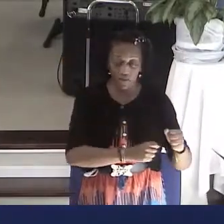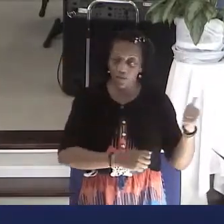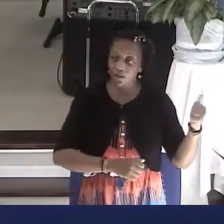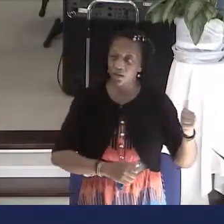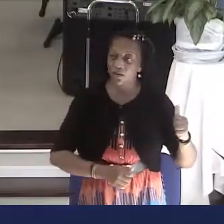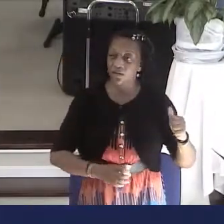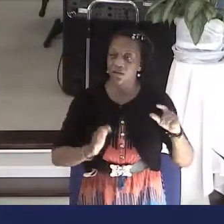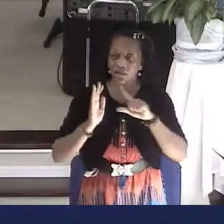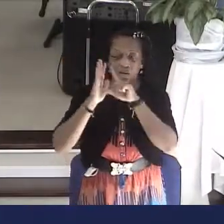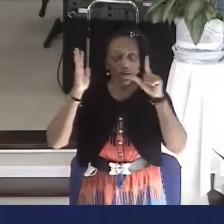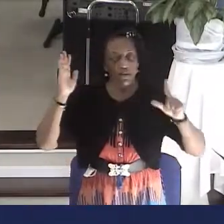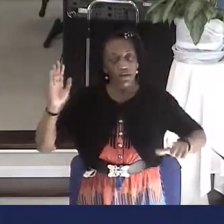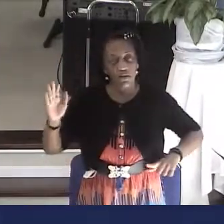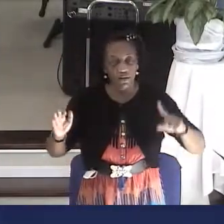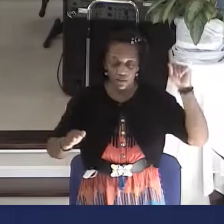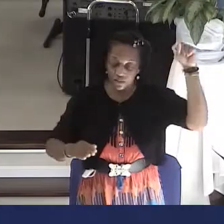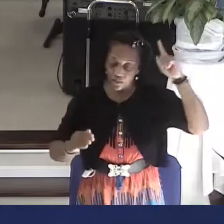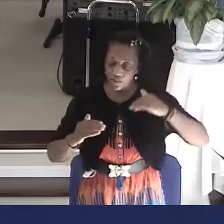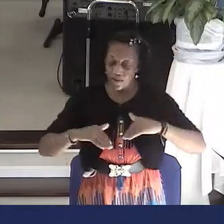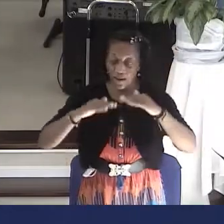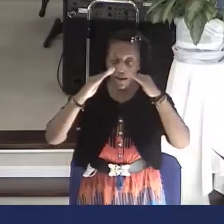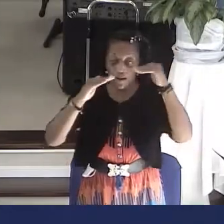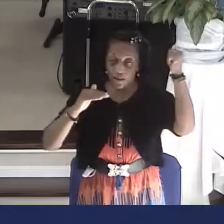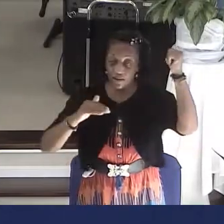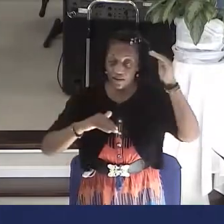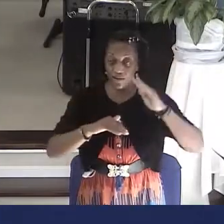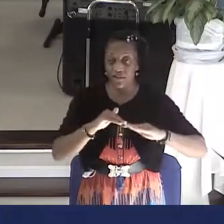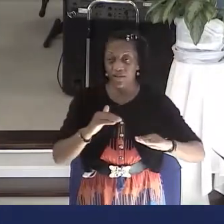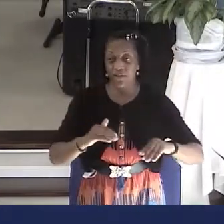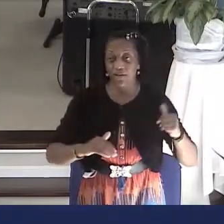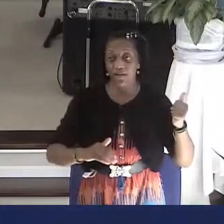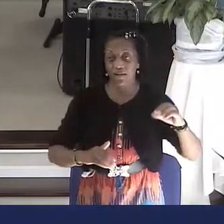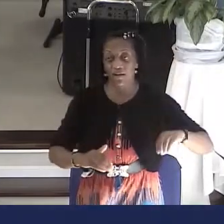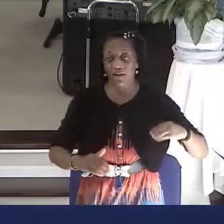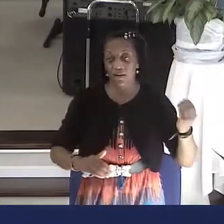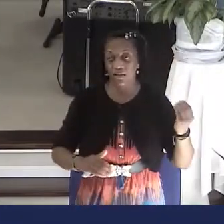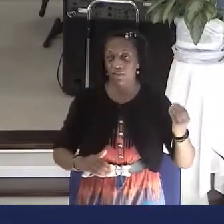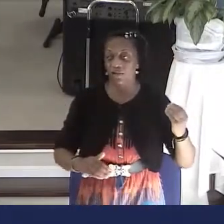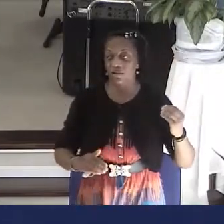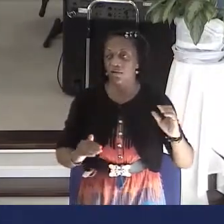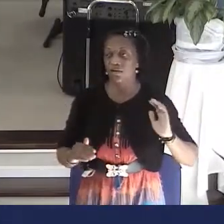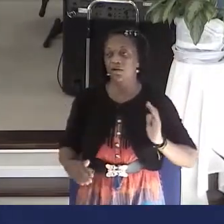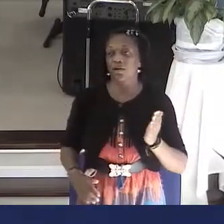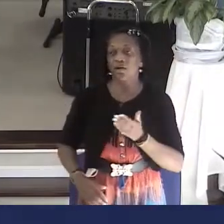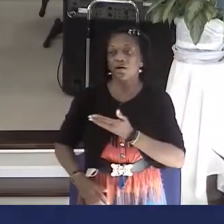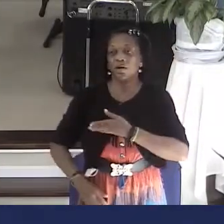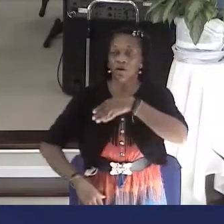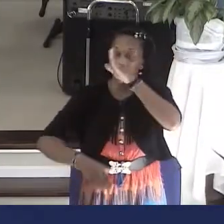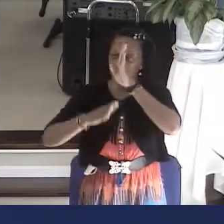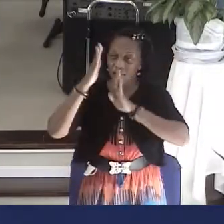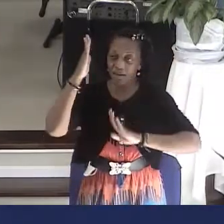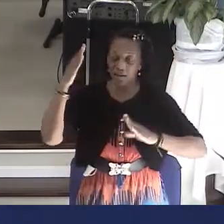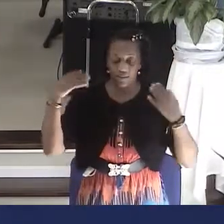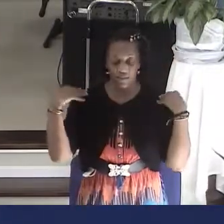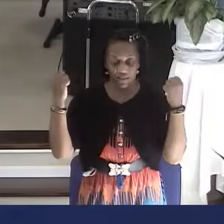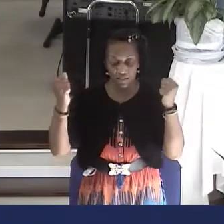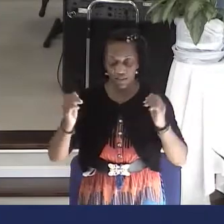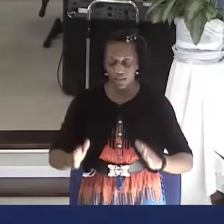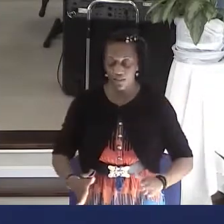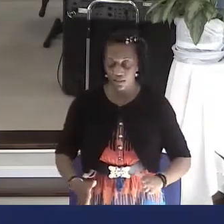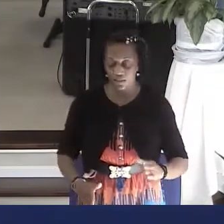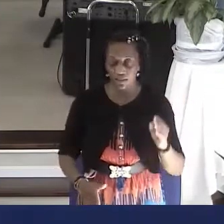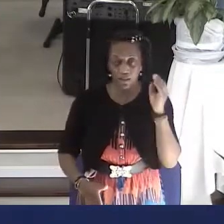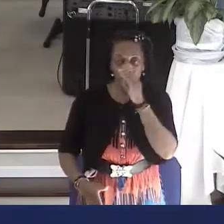God is healer. Our God is healer. We surrender everything to you, Lord. Awesome in power.